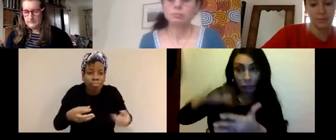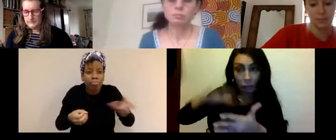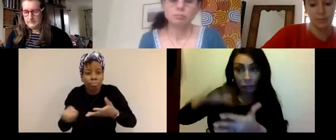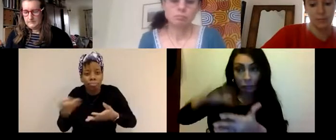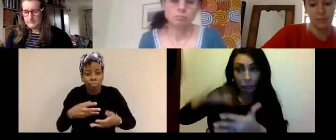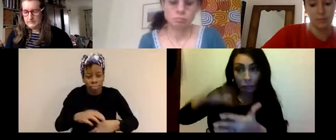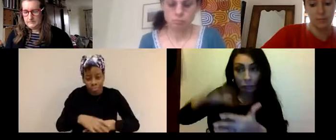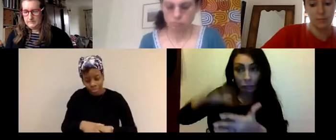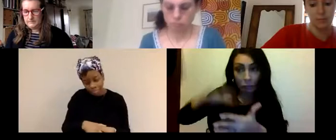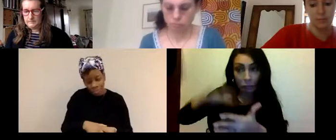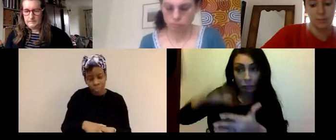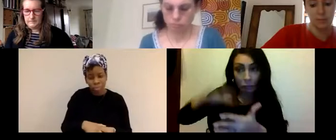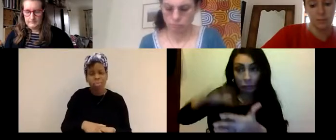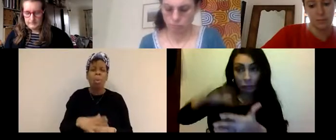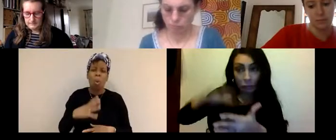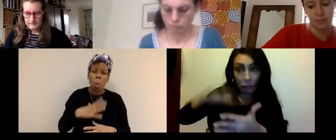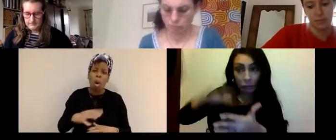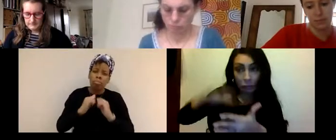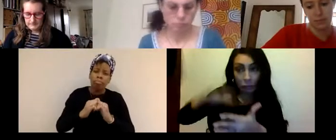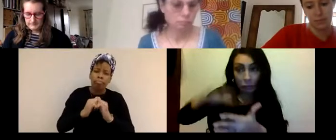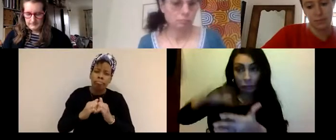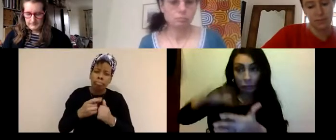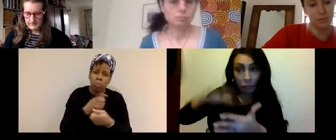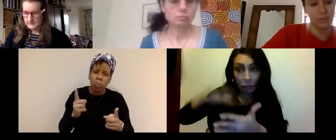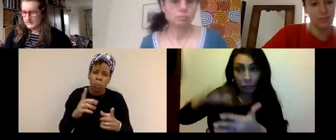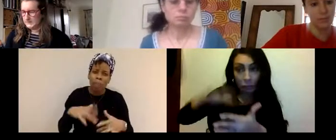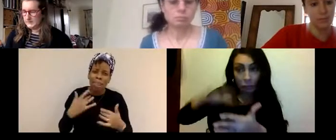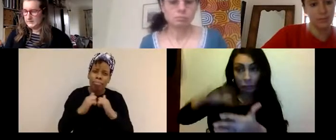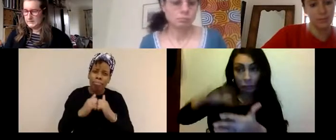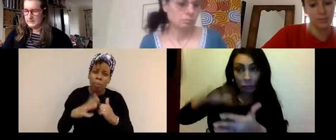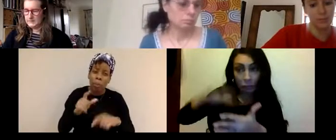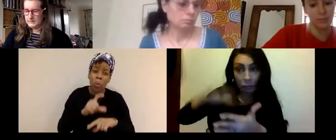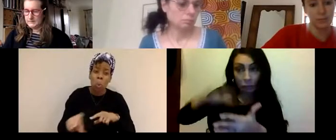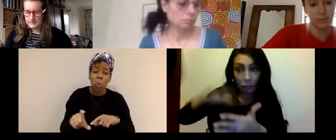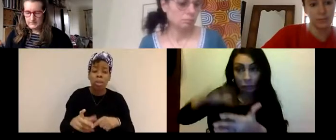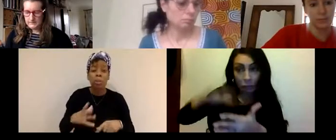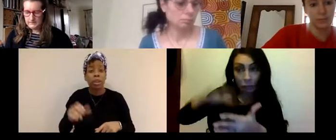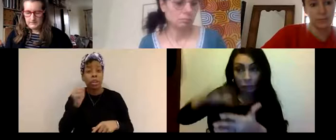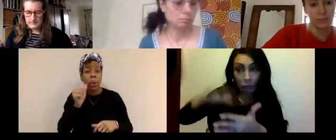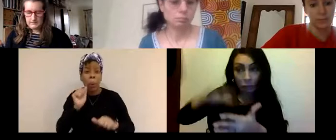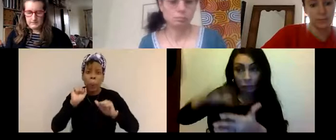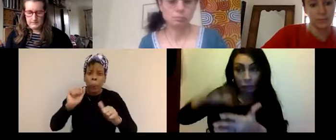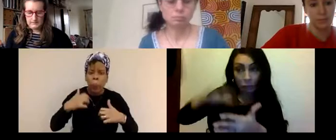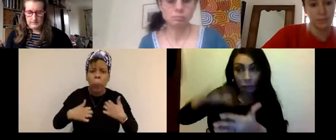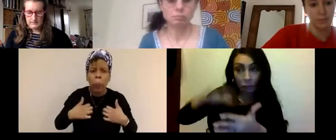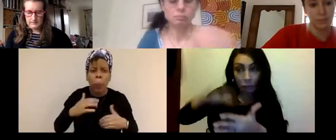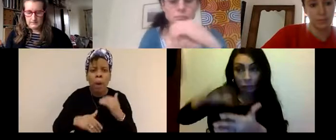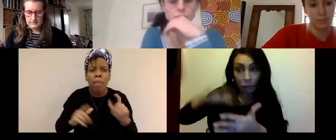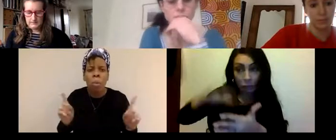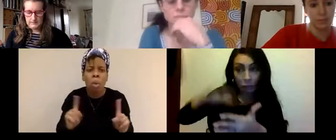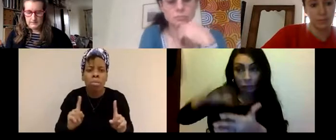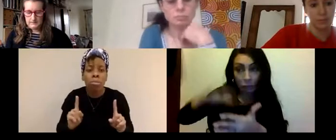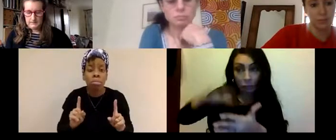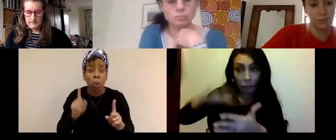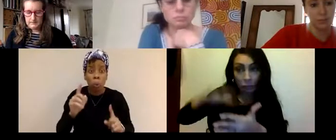as we want it to be for artists, we need to know quite a lot about what the artists are interested in advance. So it doesn't mean that you know the